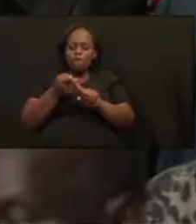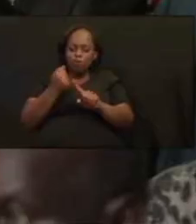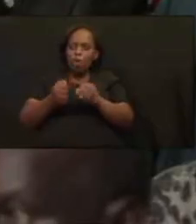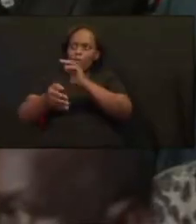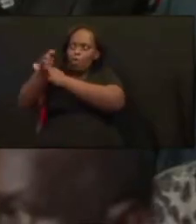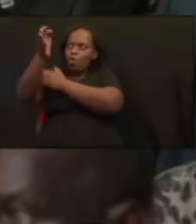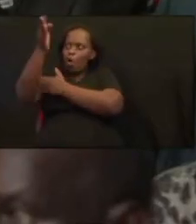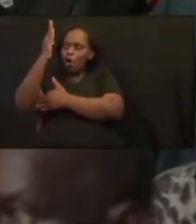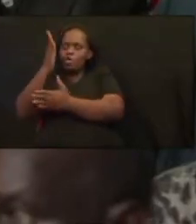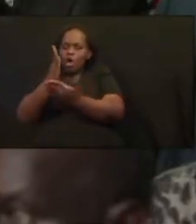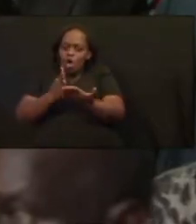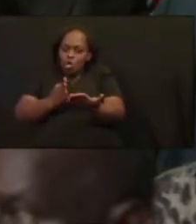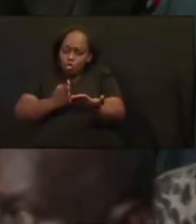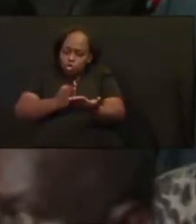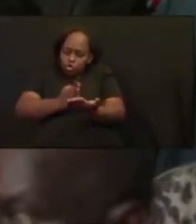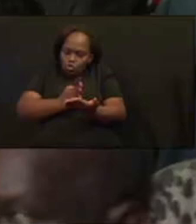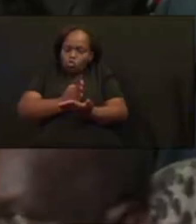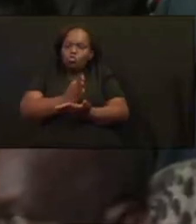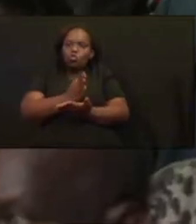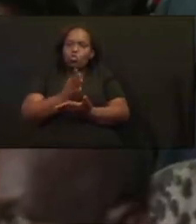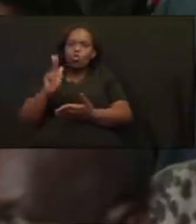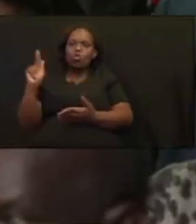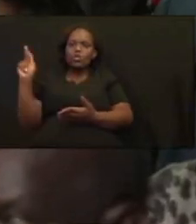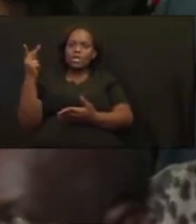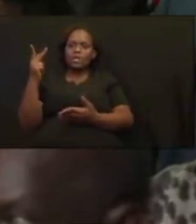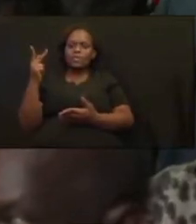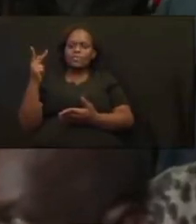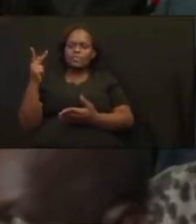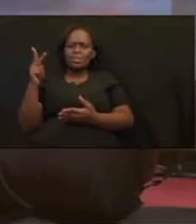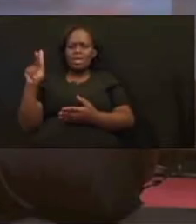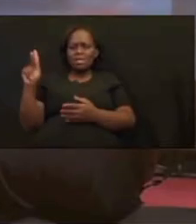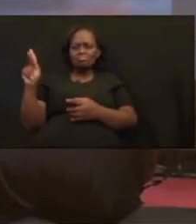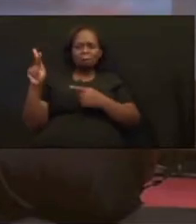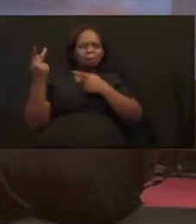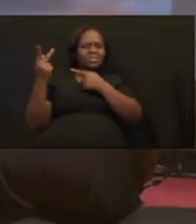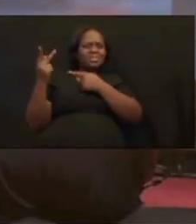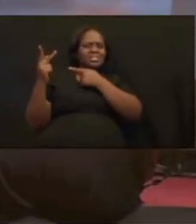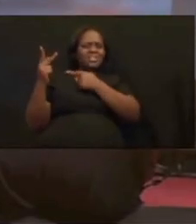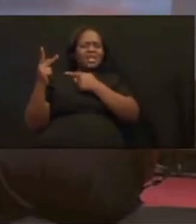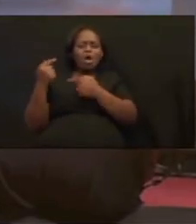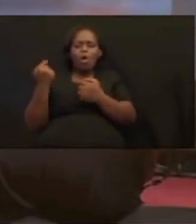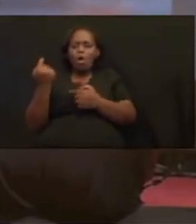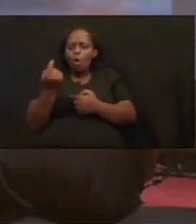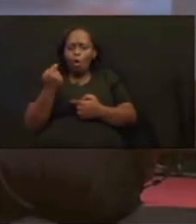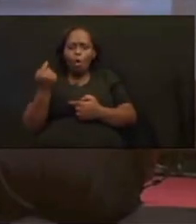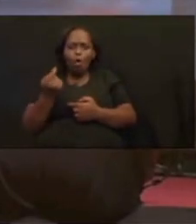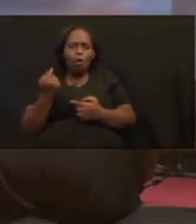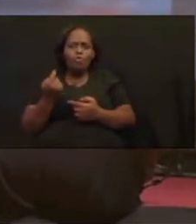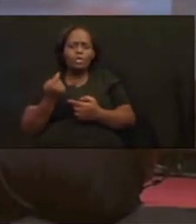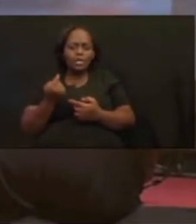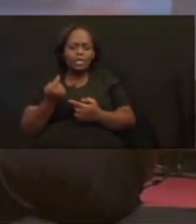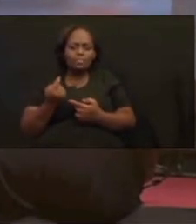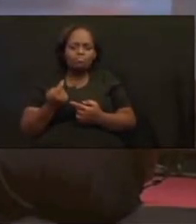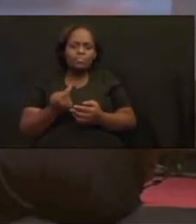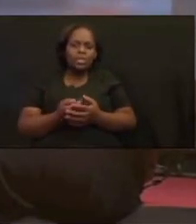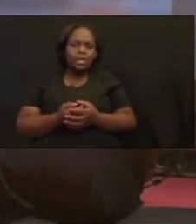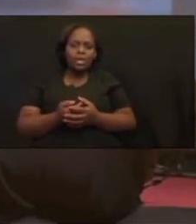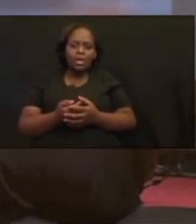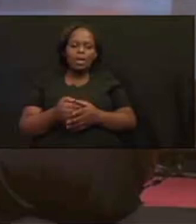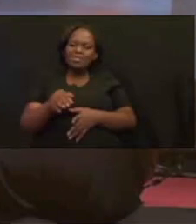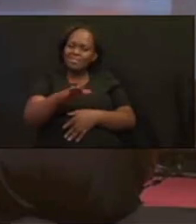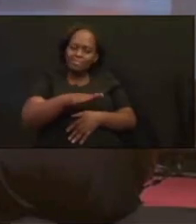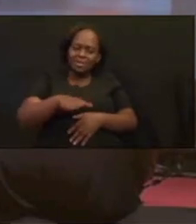Are you seeing that now? Kenya was the physical point of transition where you found yourself. That means you are